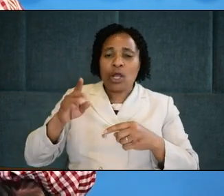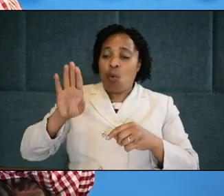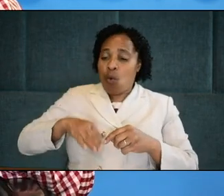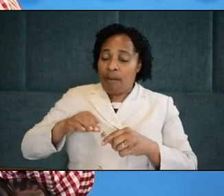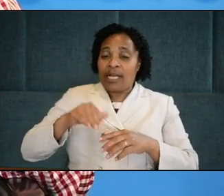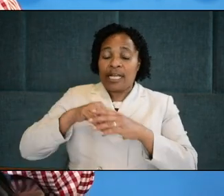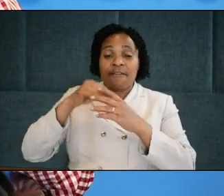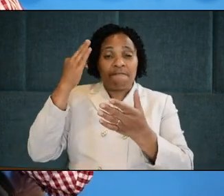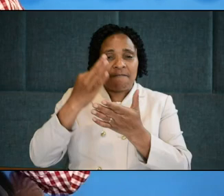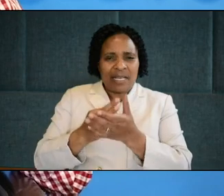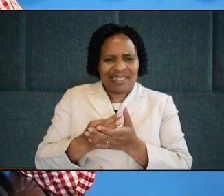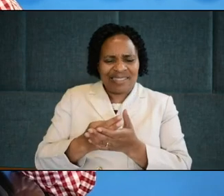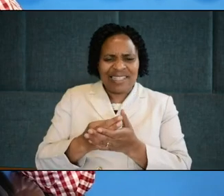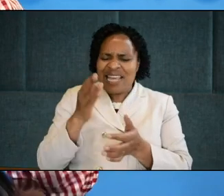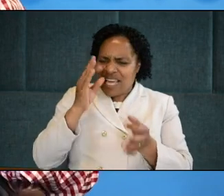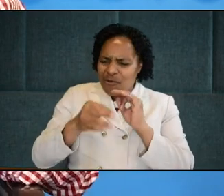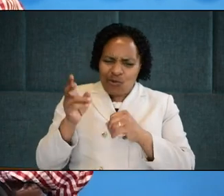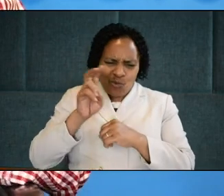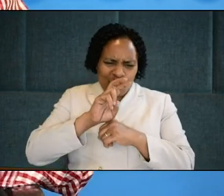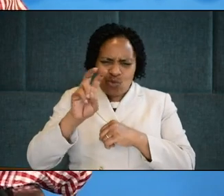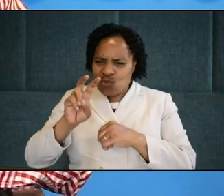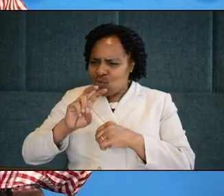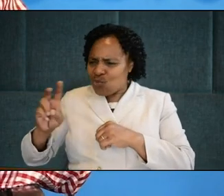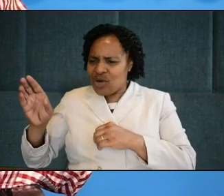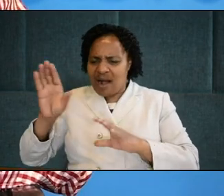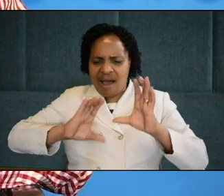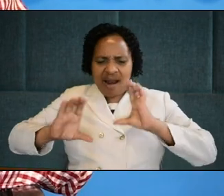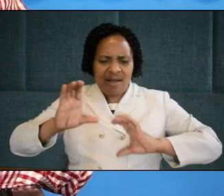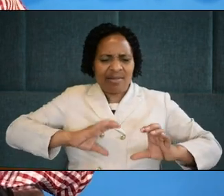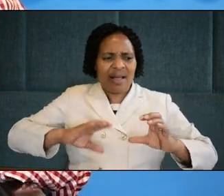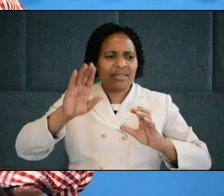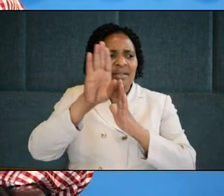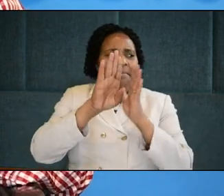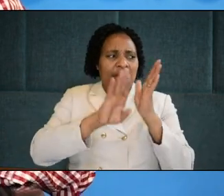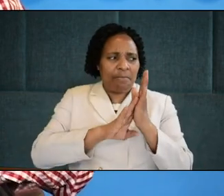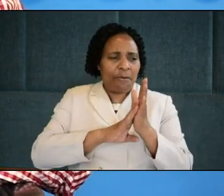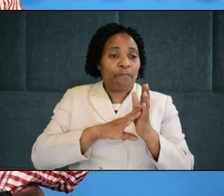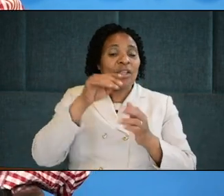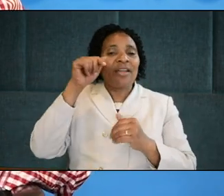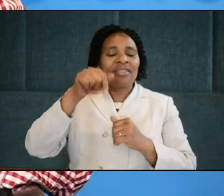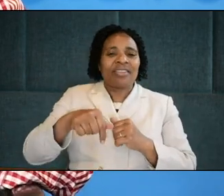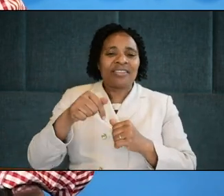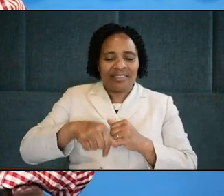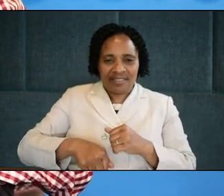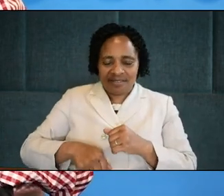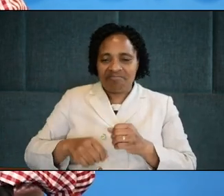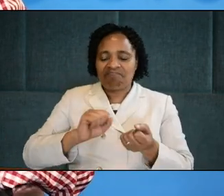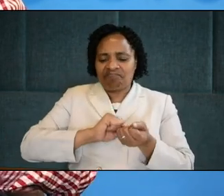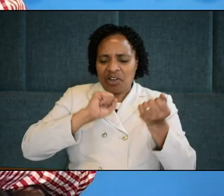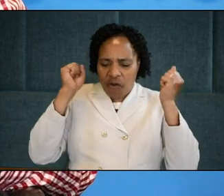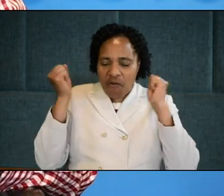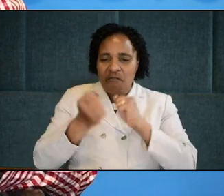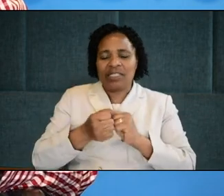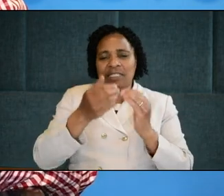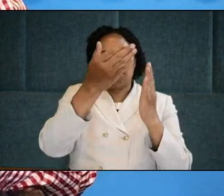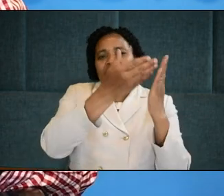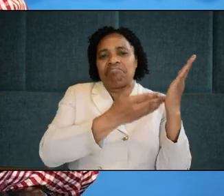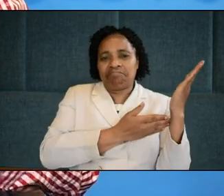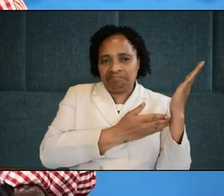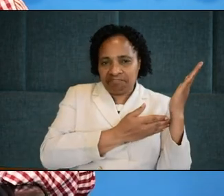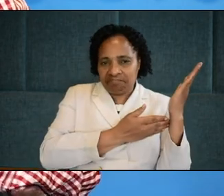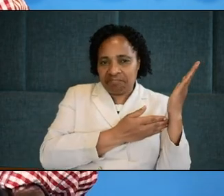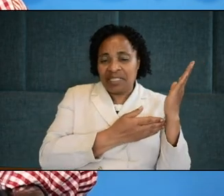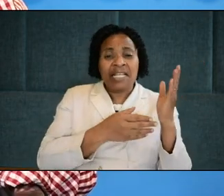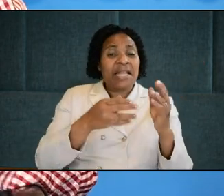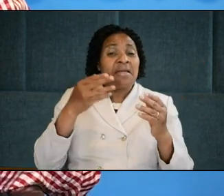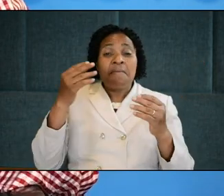Bible, regardless, if you look at all the characters in the Bible, this is a coveted list that people exist in. And of course,